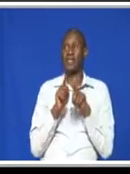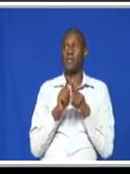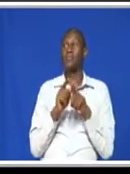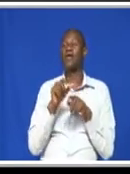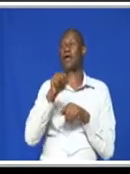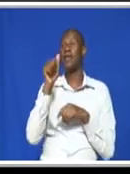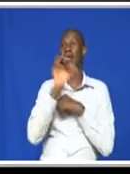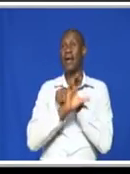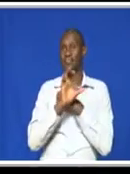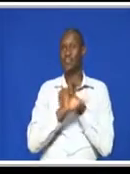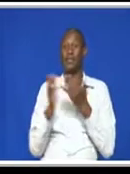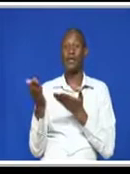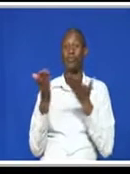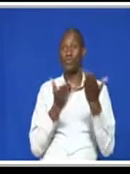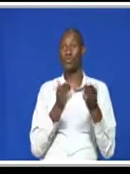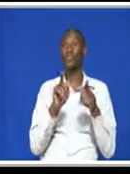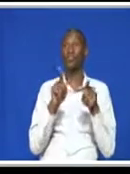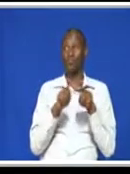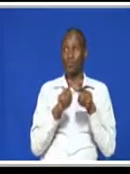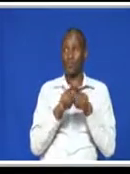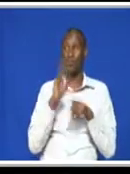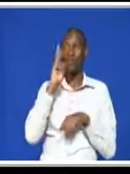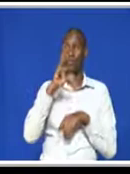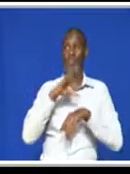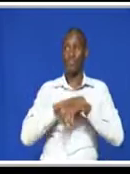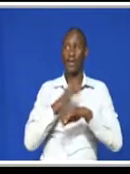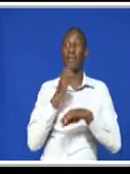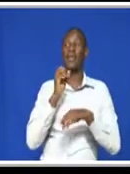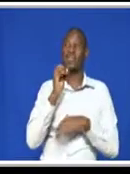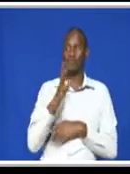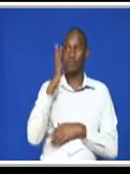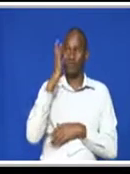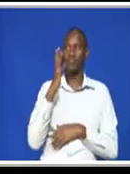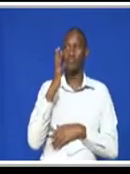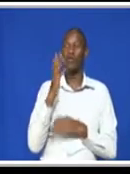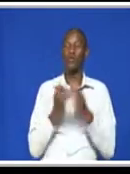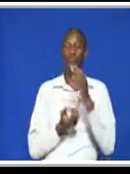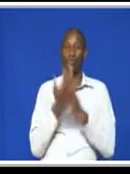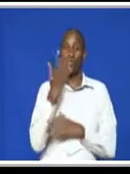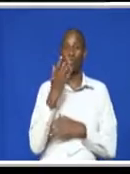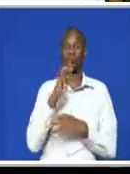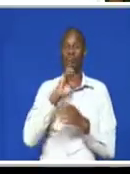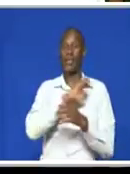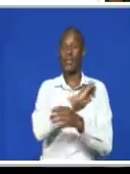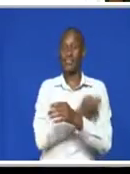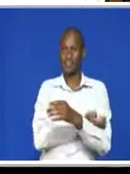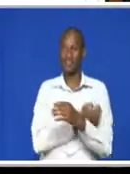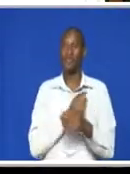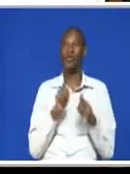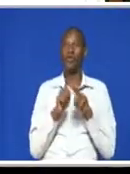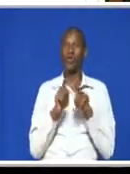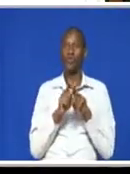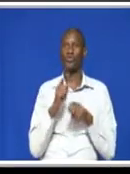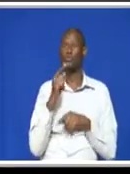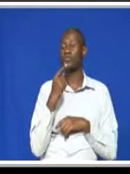any country importing from the same will definitely find it very expensive in production of energy. We are also